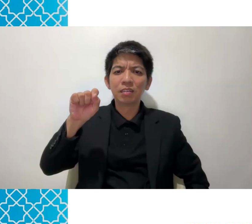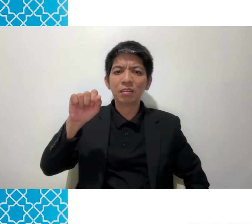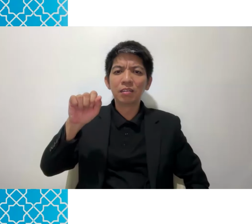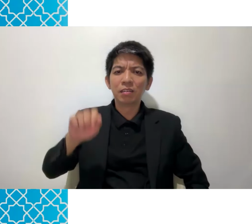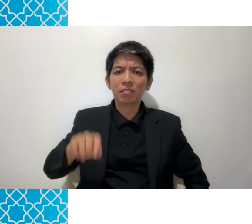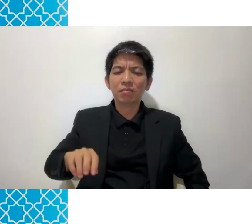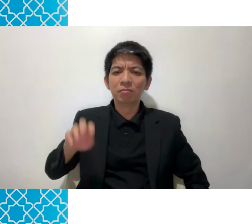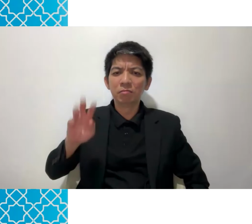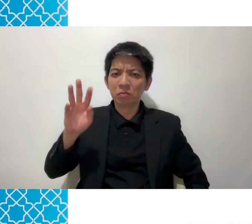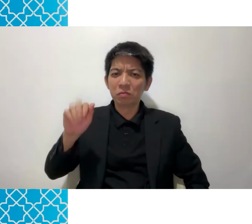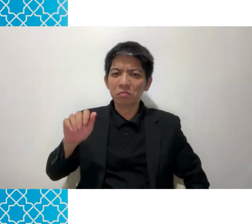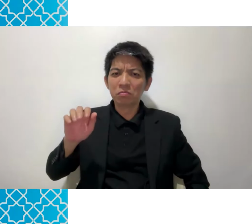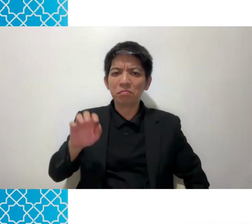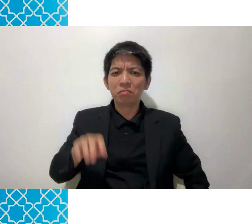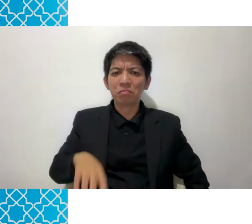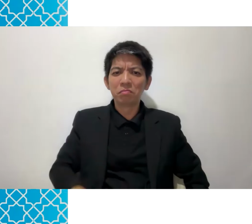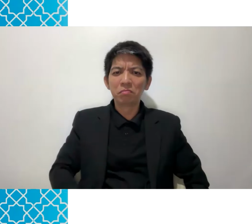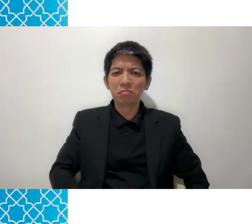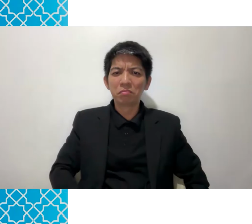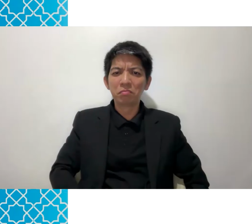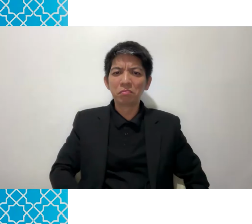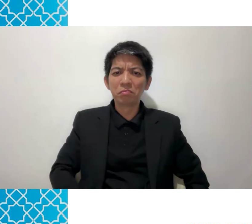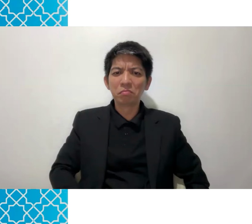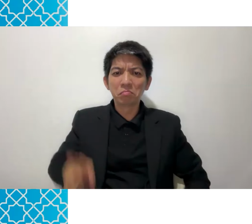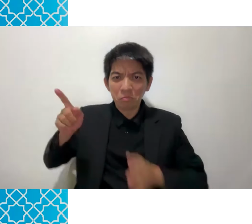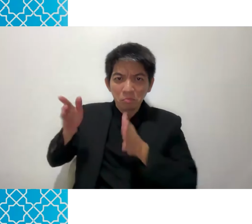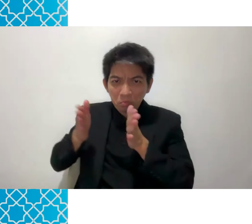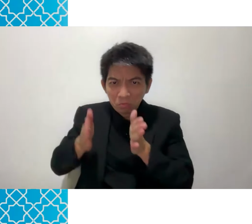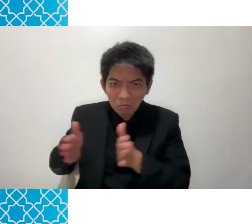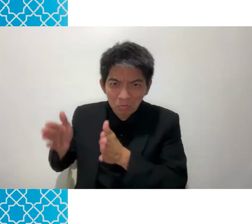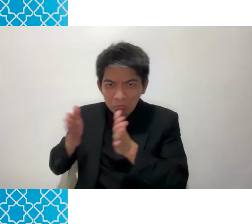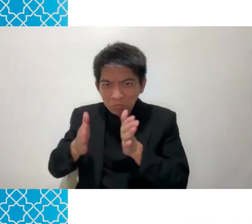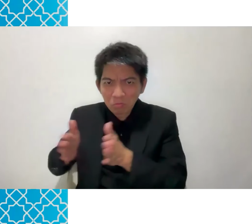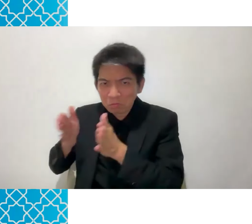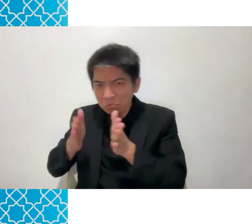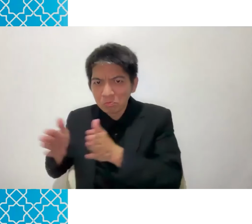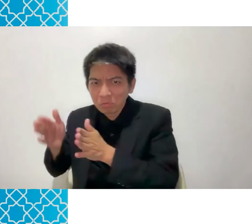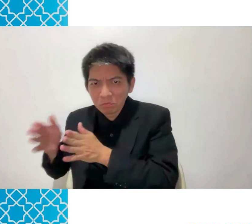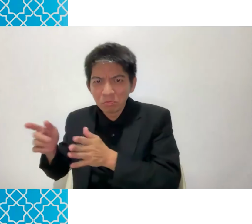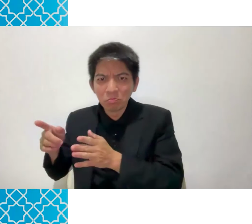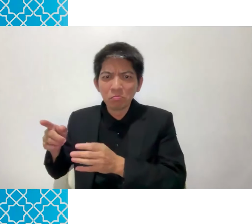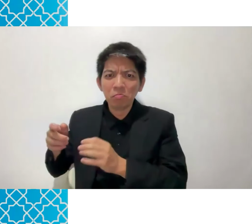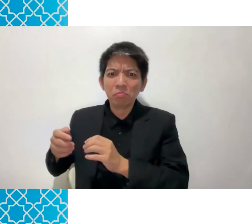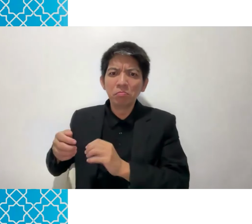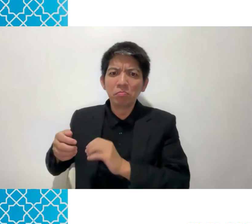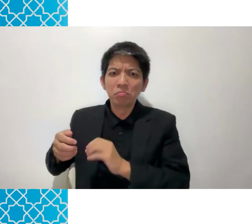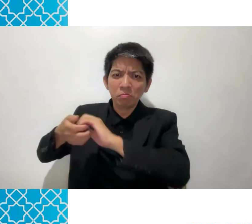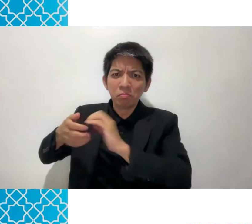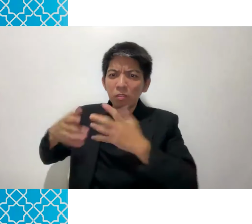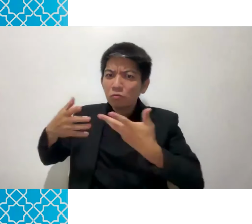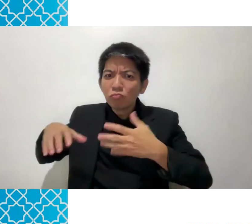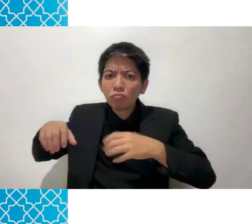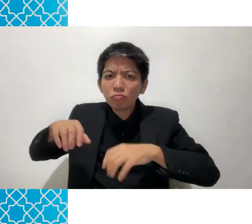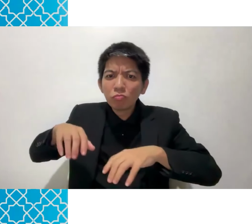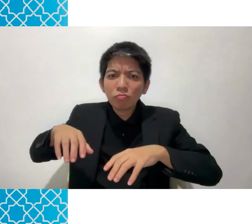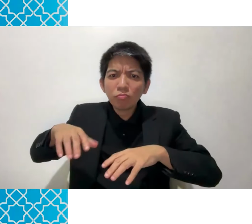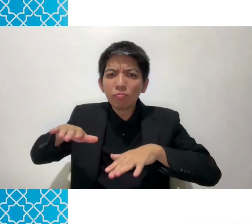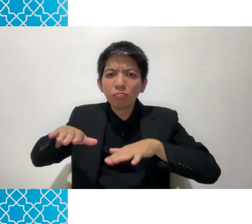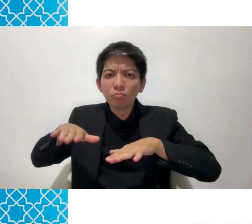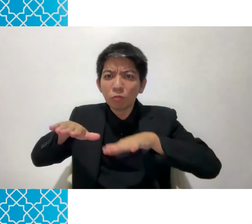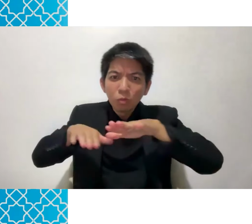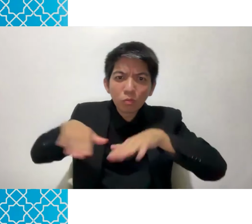walking conversations, where we walk together in a neighborhood in our cities and talking with